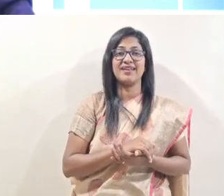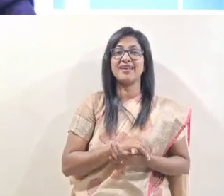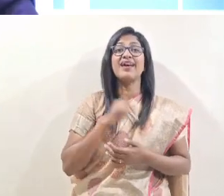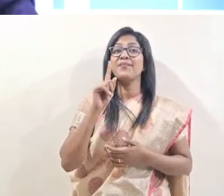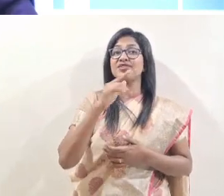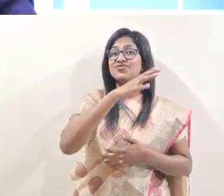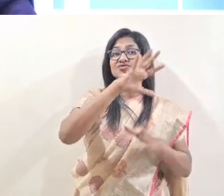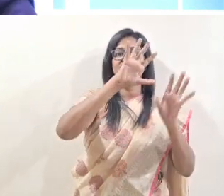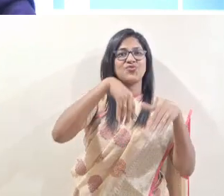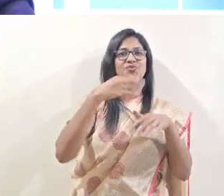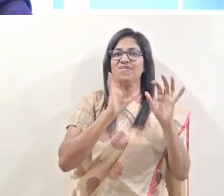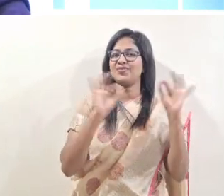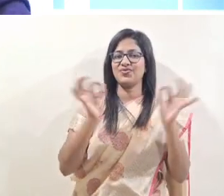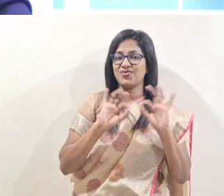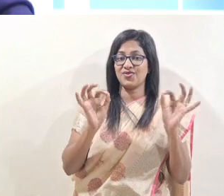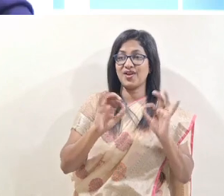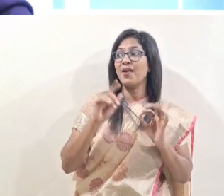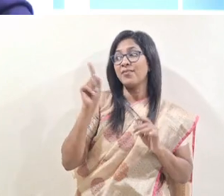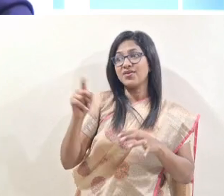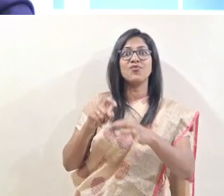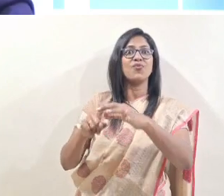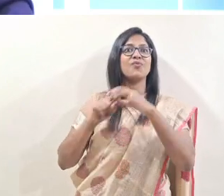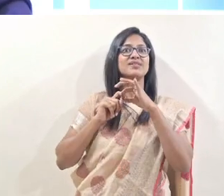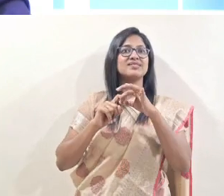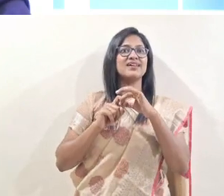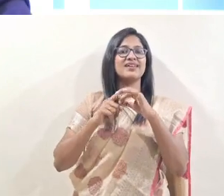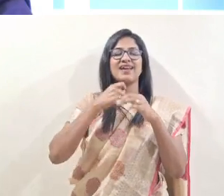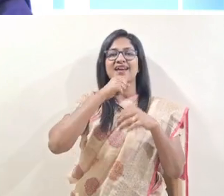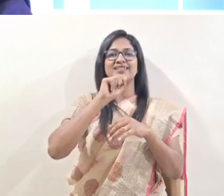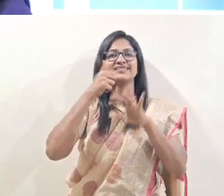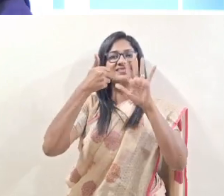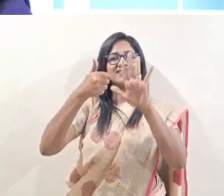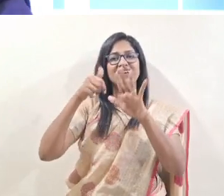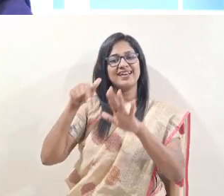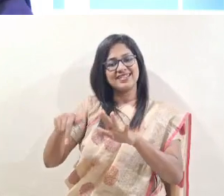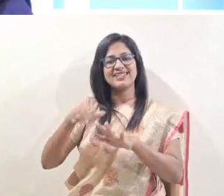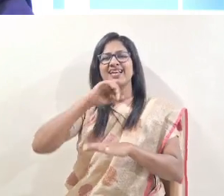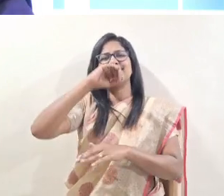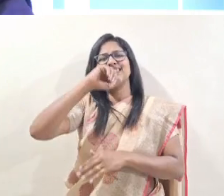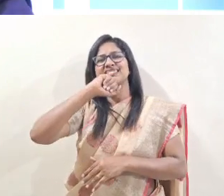can't be stolen. We all know that. But that is the question which comes to a mind of a